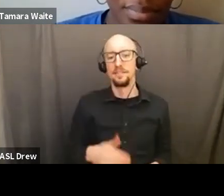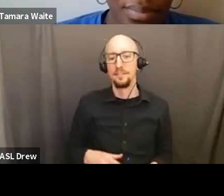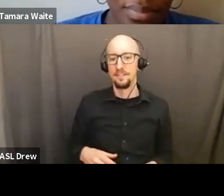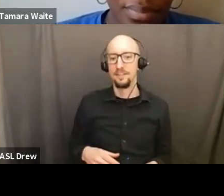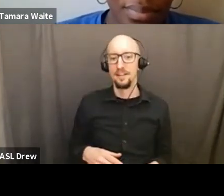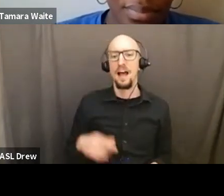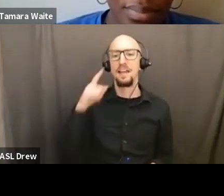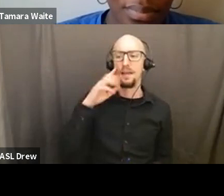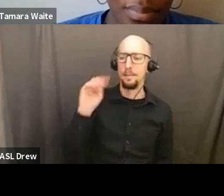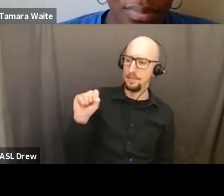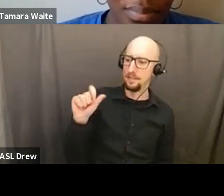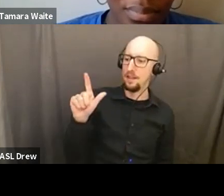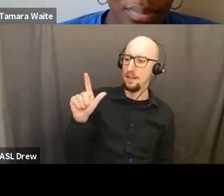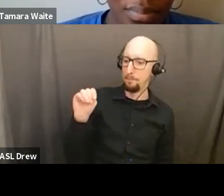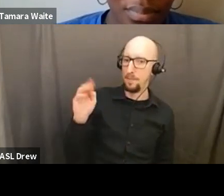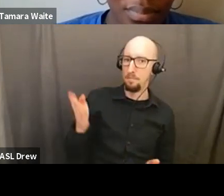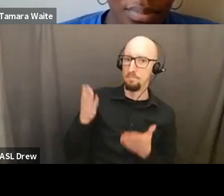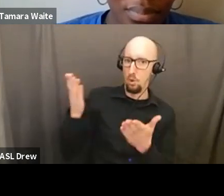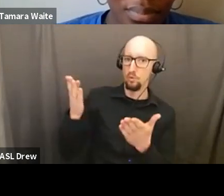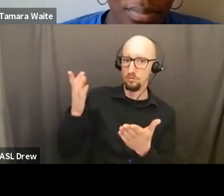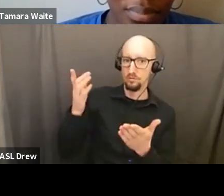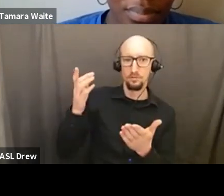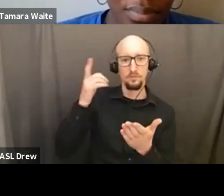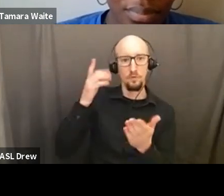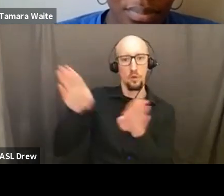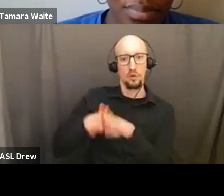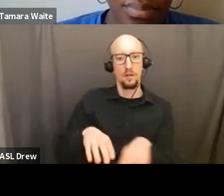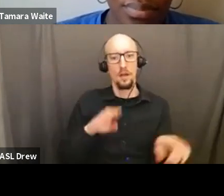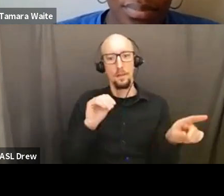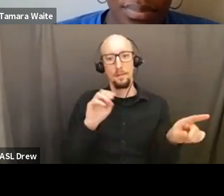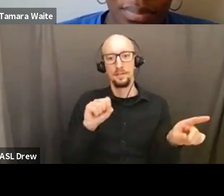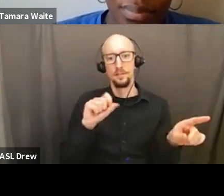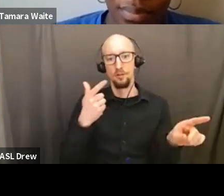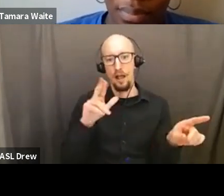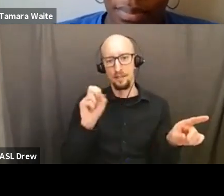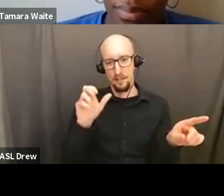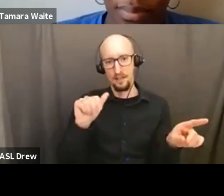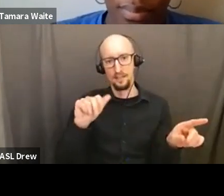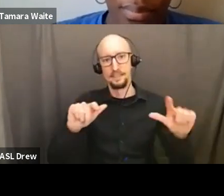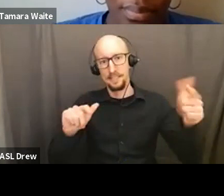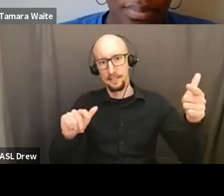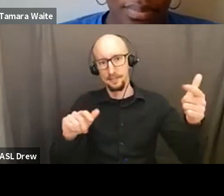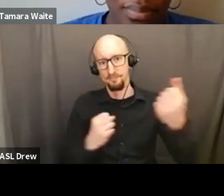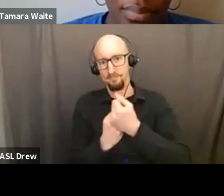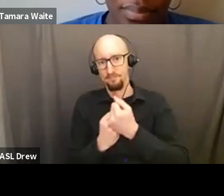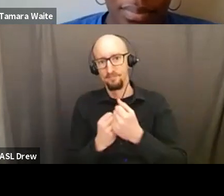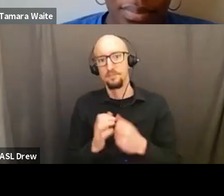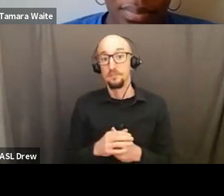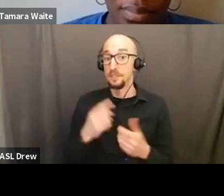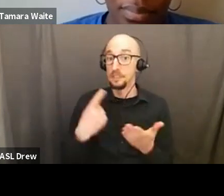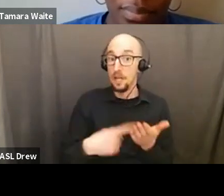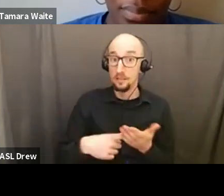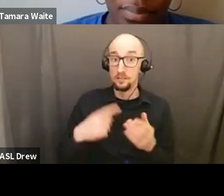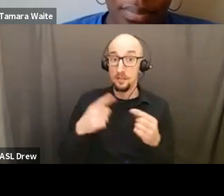Ms. Lum who made the And- motion and Ms. Grassa who seconded. And Ms. Grassa, thank you. Any discussion or objection